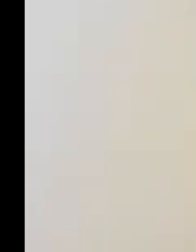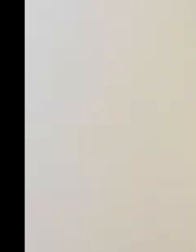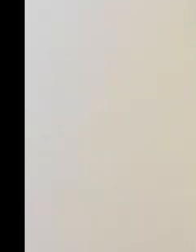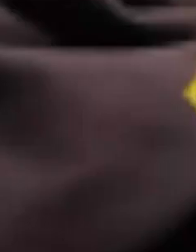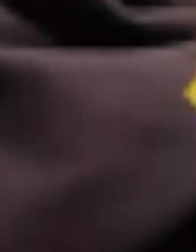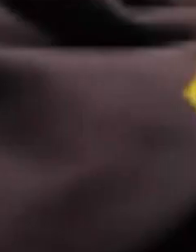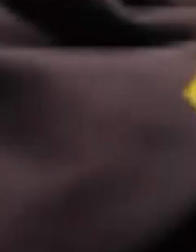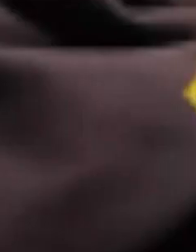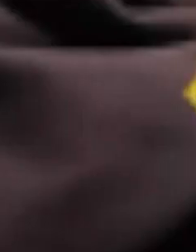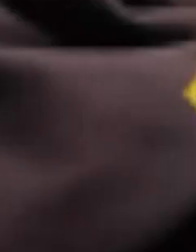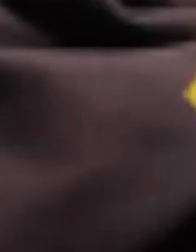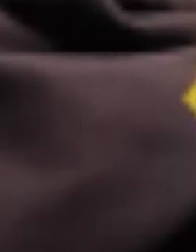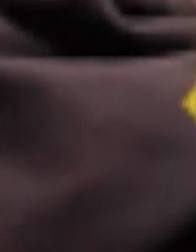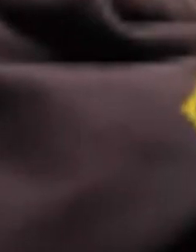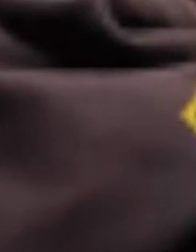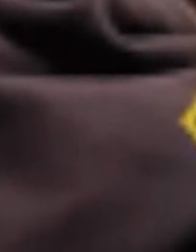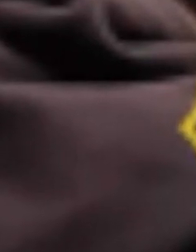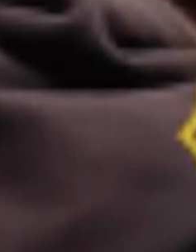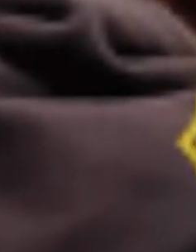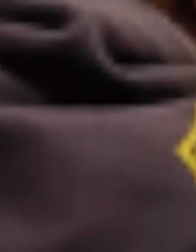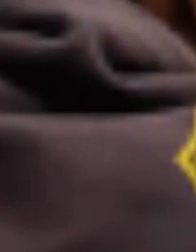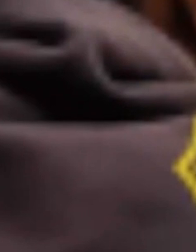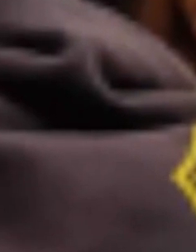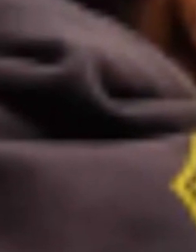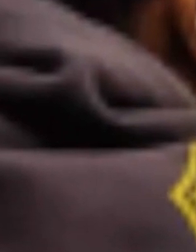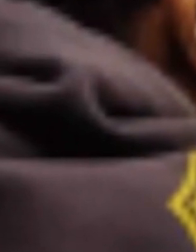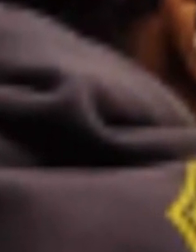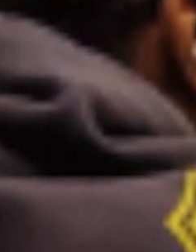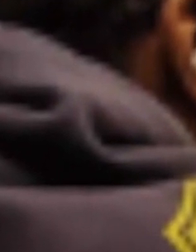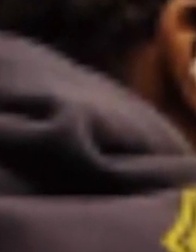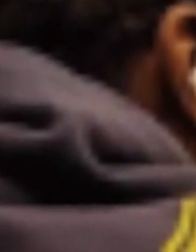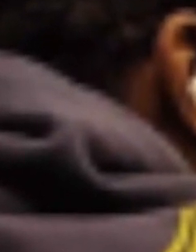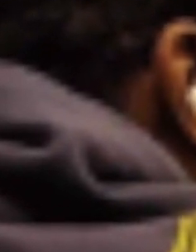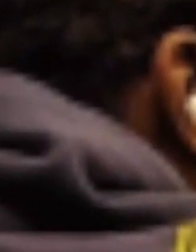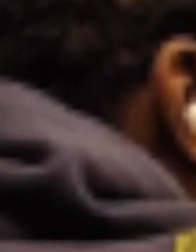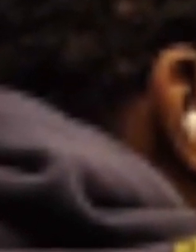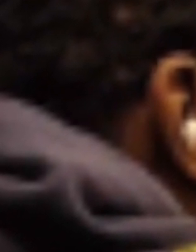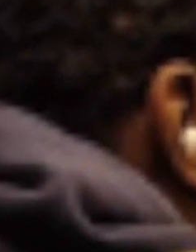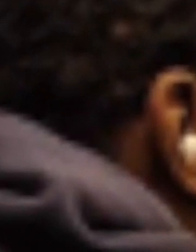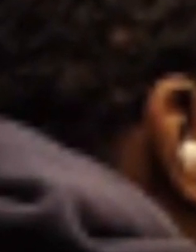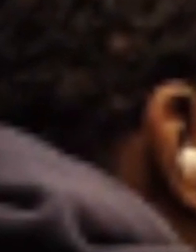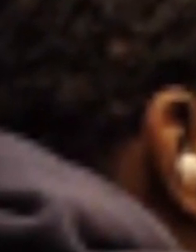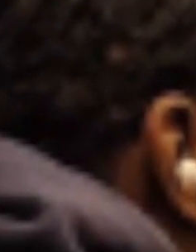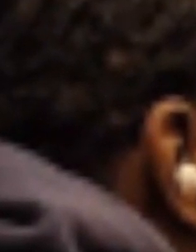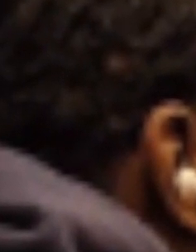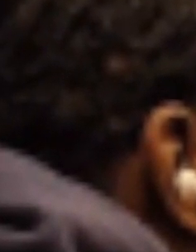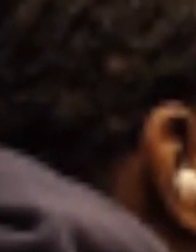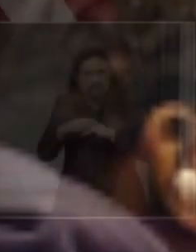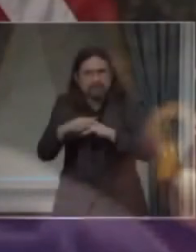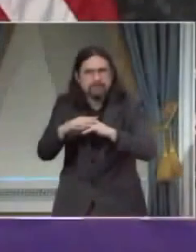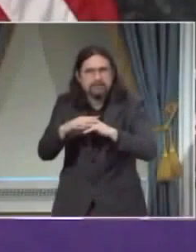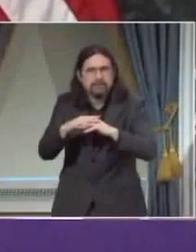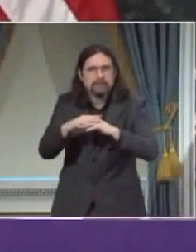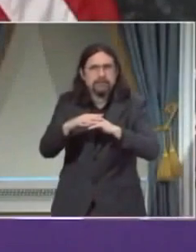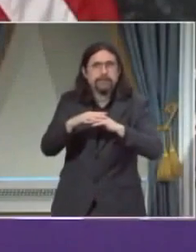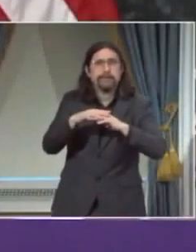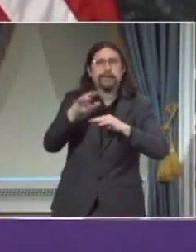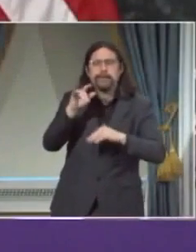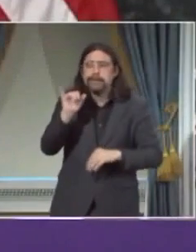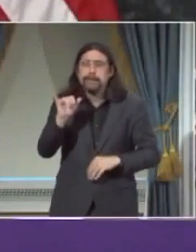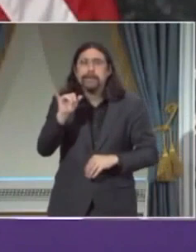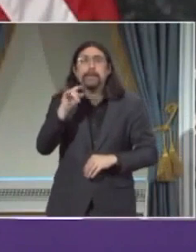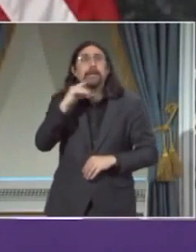tight quarters. The mayor said the city is aware of some packed subway cars, and they're working on it. We